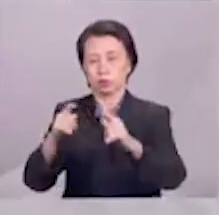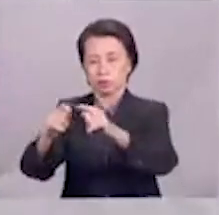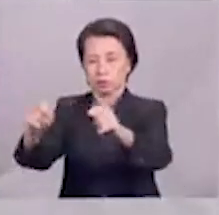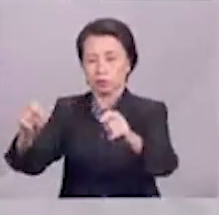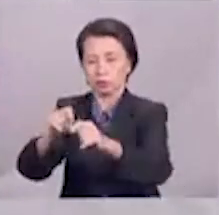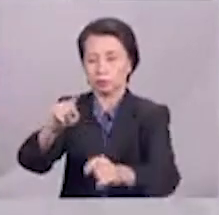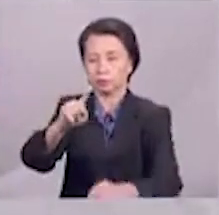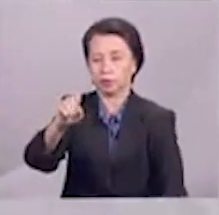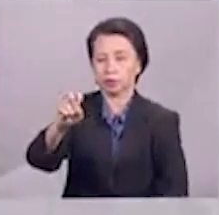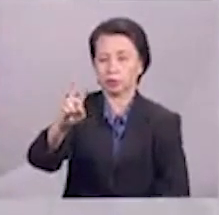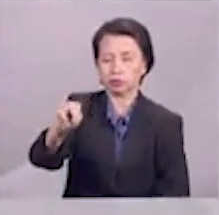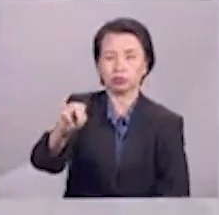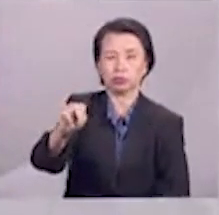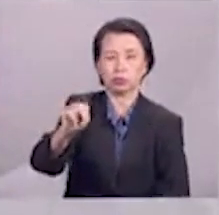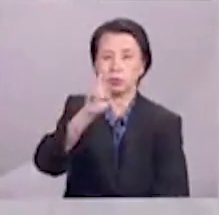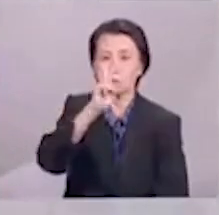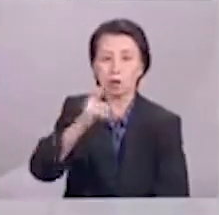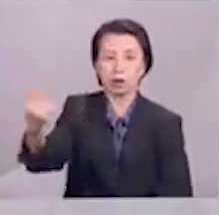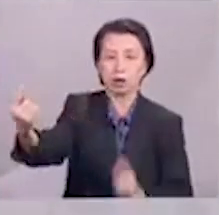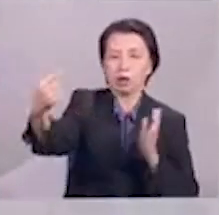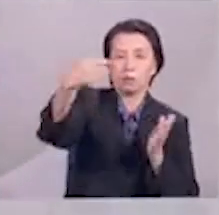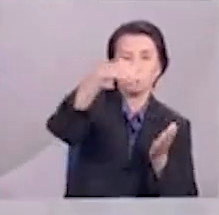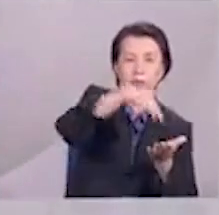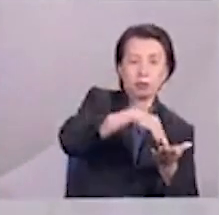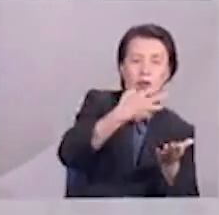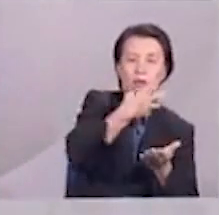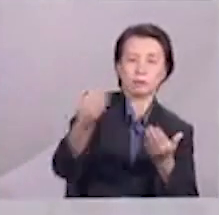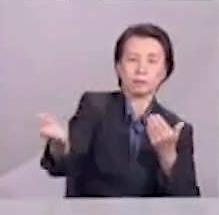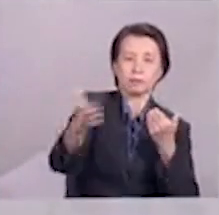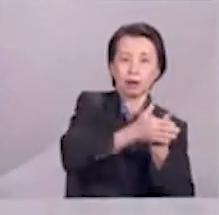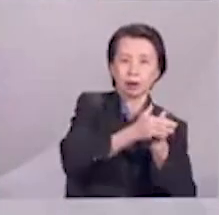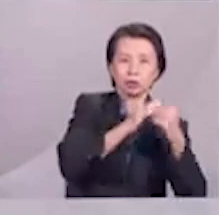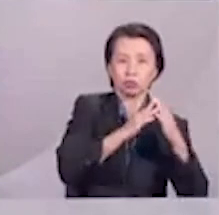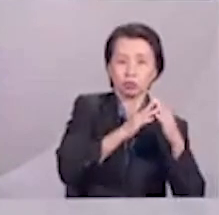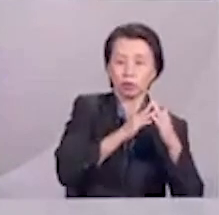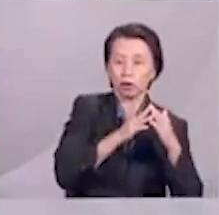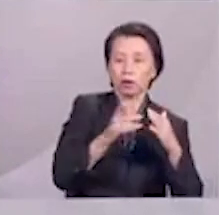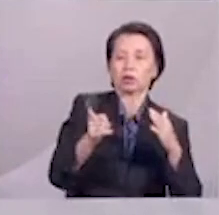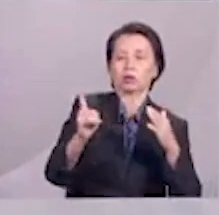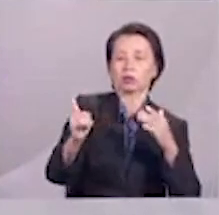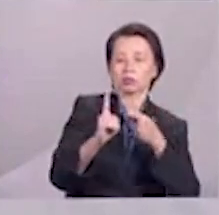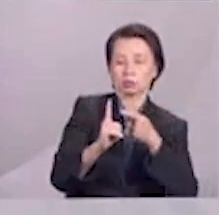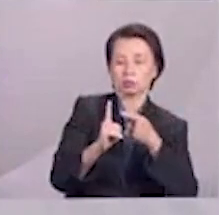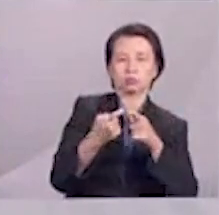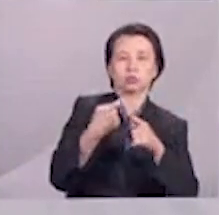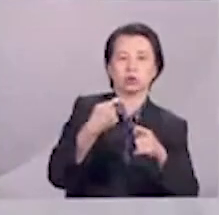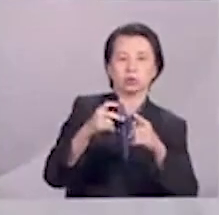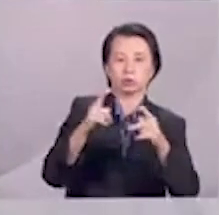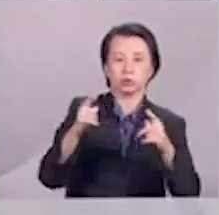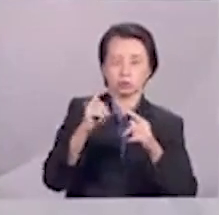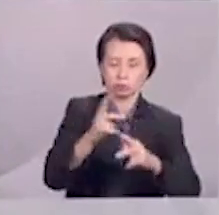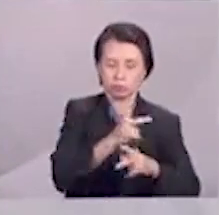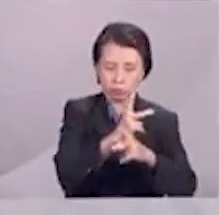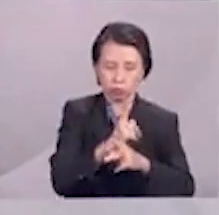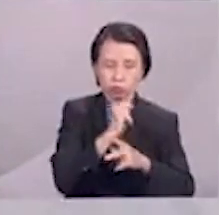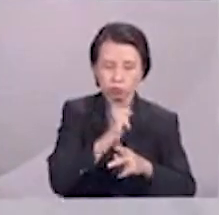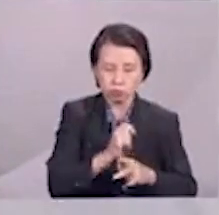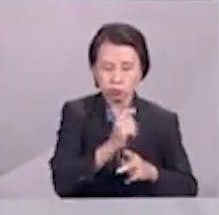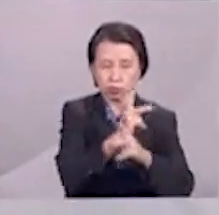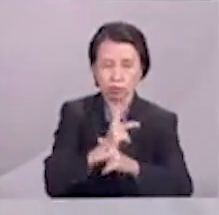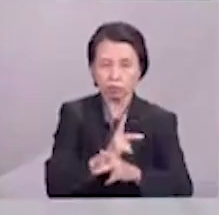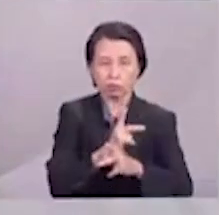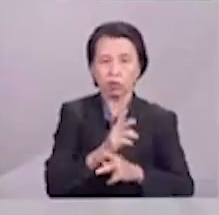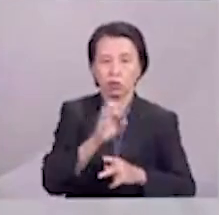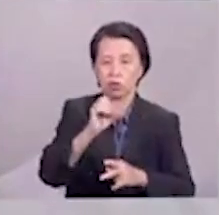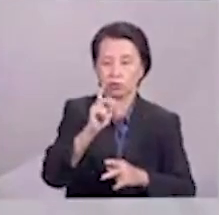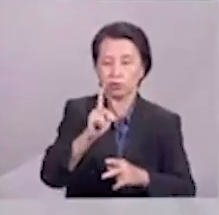you need to take precaution. So you need to protect the elderly, you need to protect the OKU, and you need to protect those who